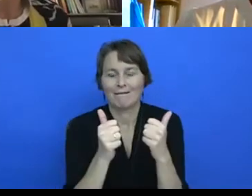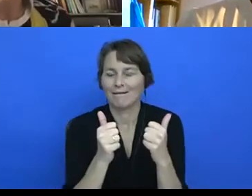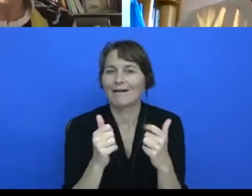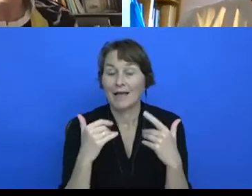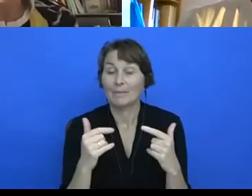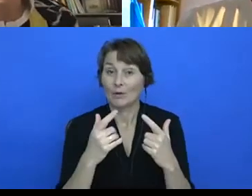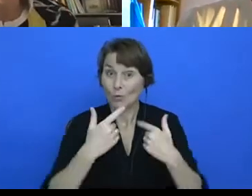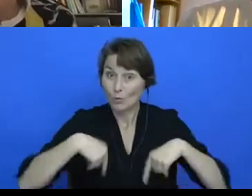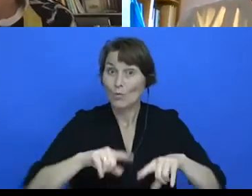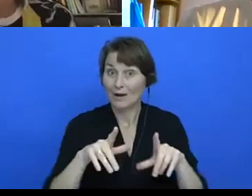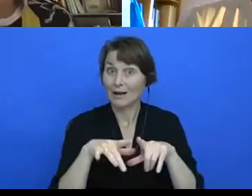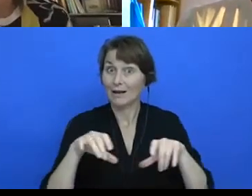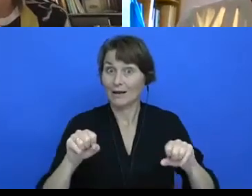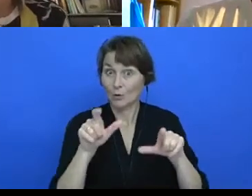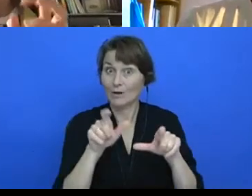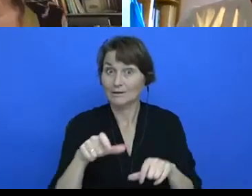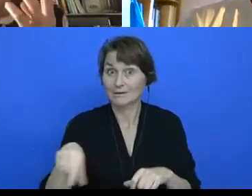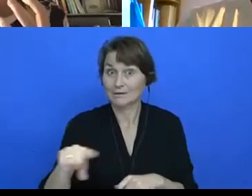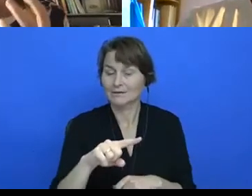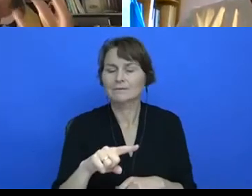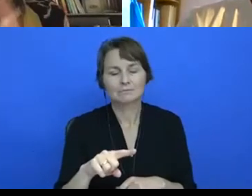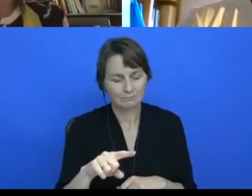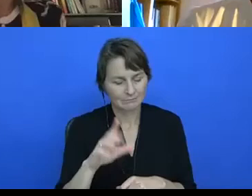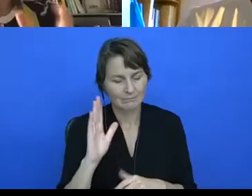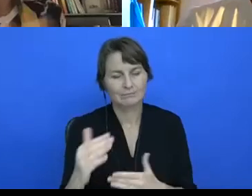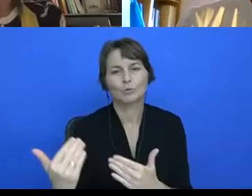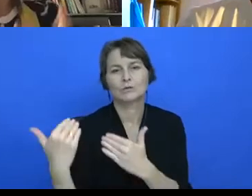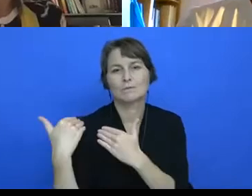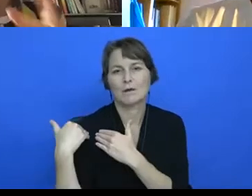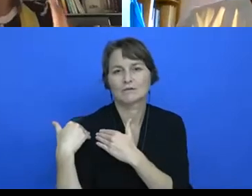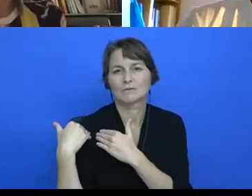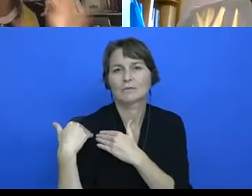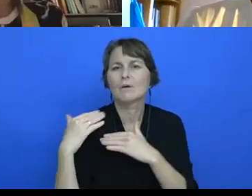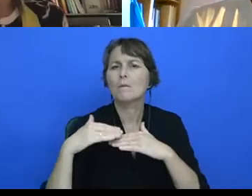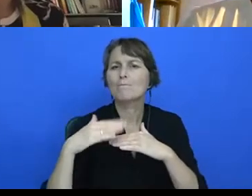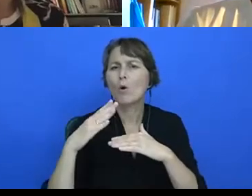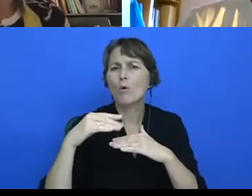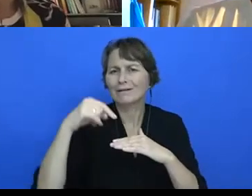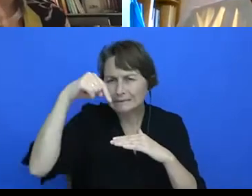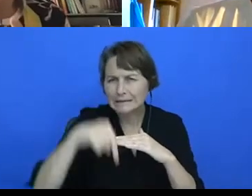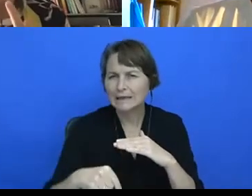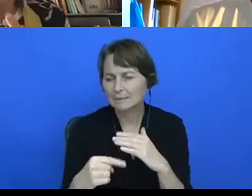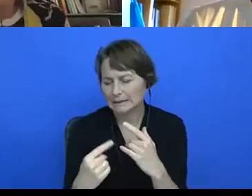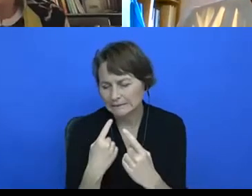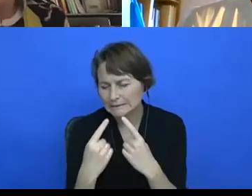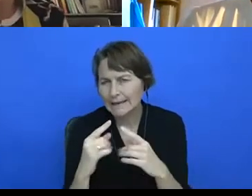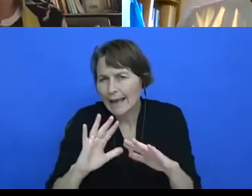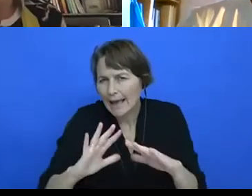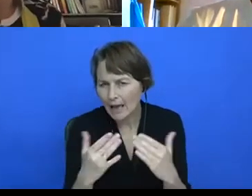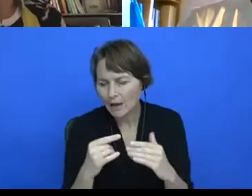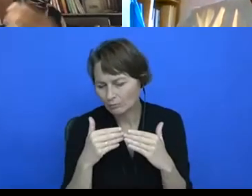duty as well to work in more detail with the new formats and so on, because there's a lot